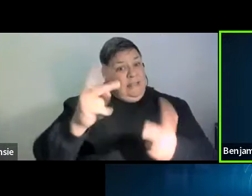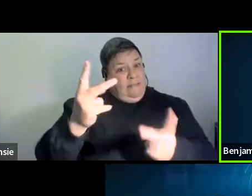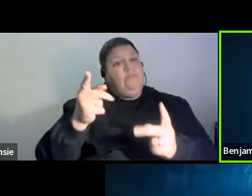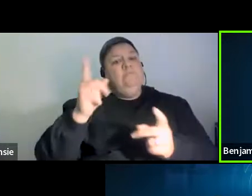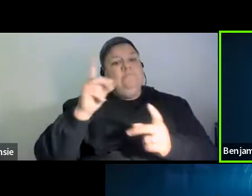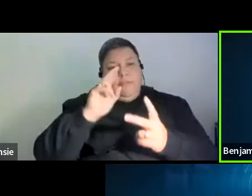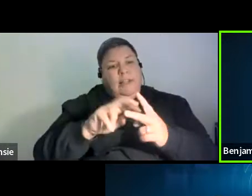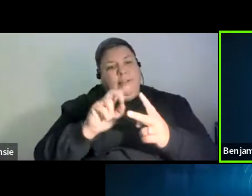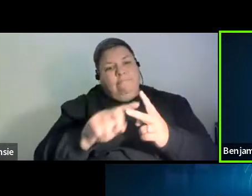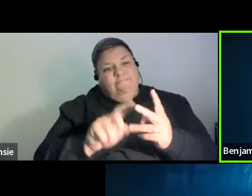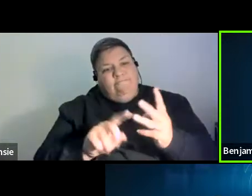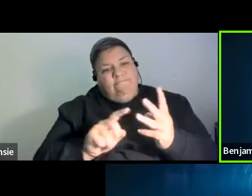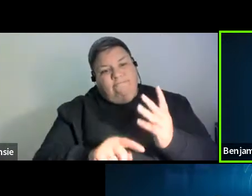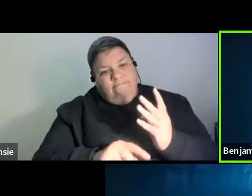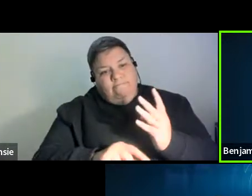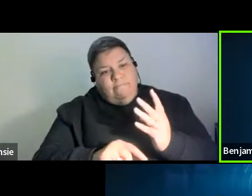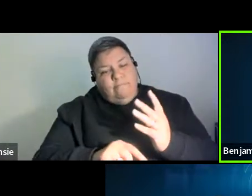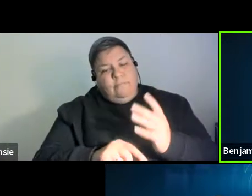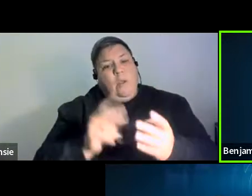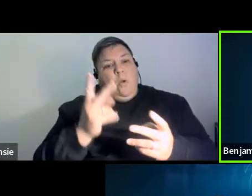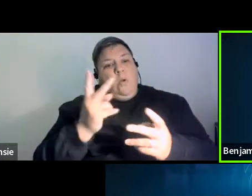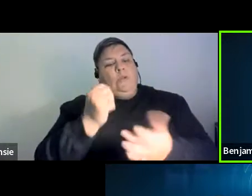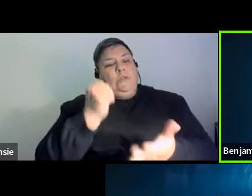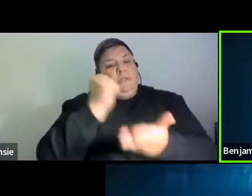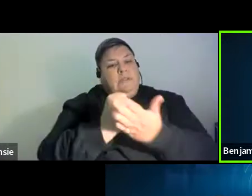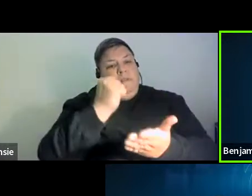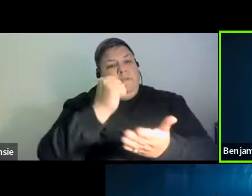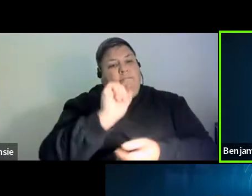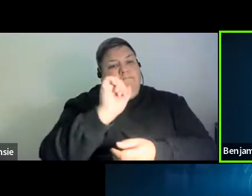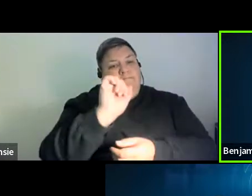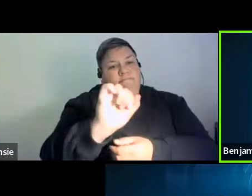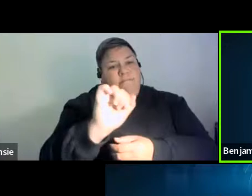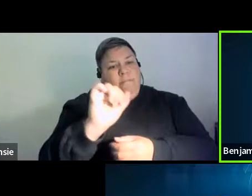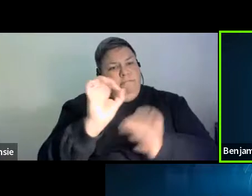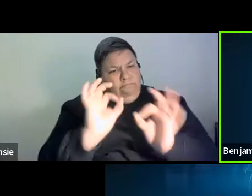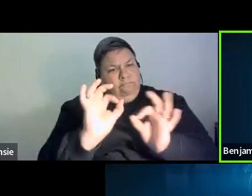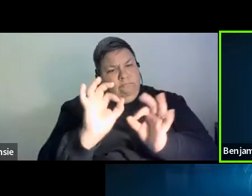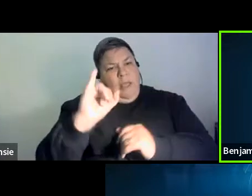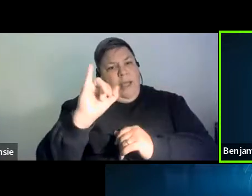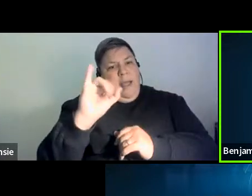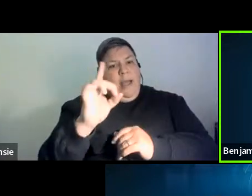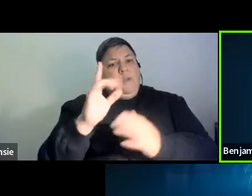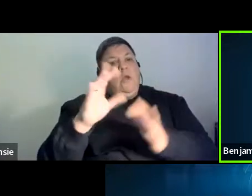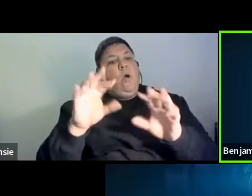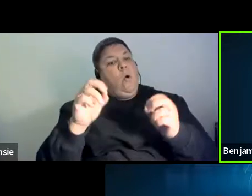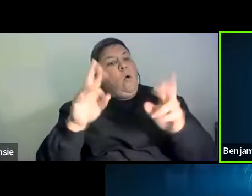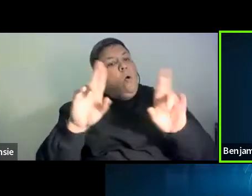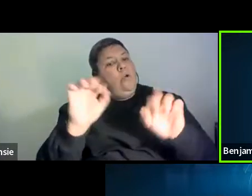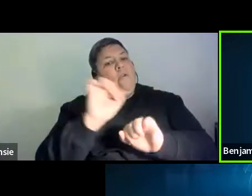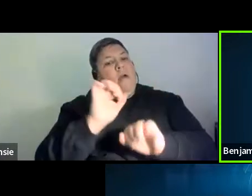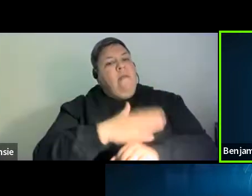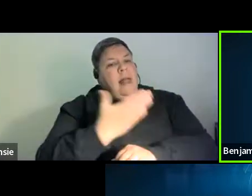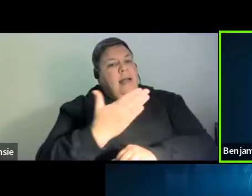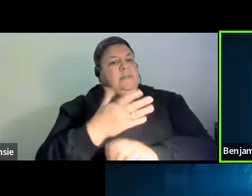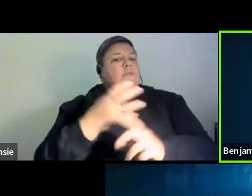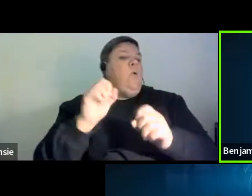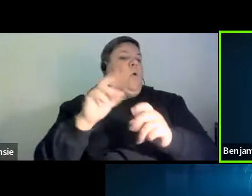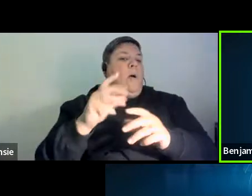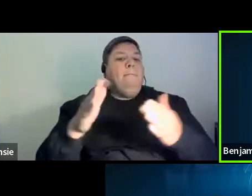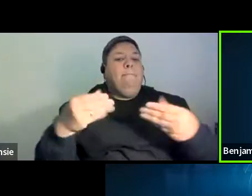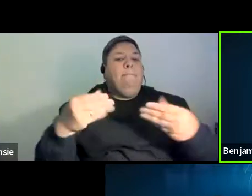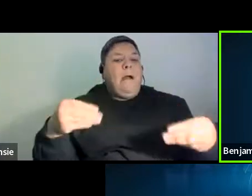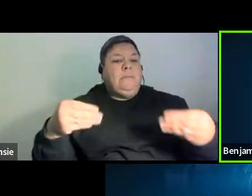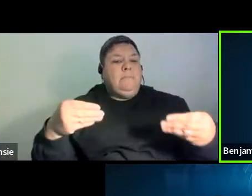representative. And then certified copies of the valid ID document, driver's license, passport, temporary